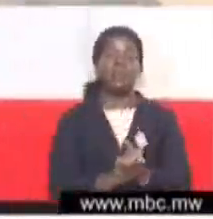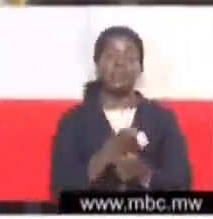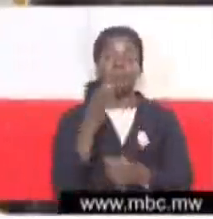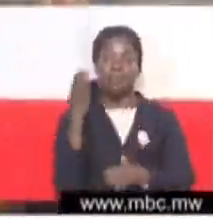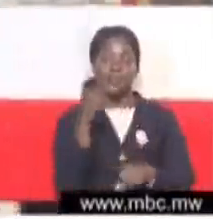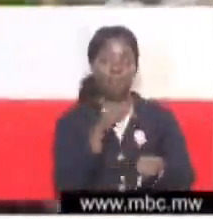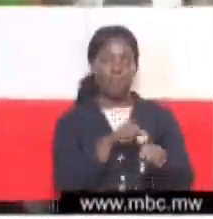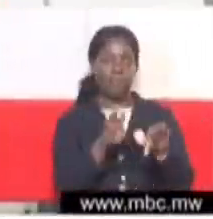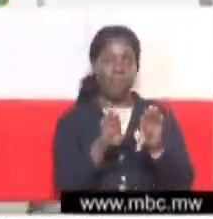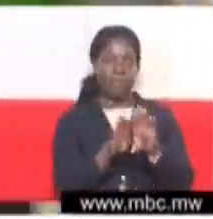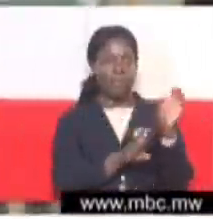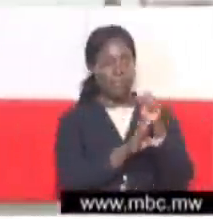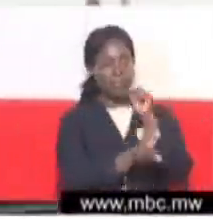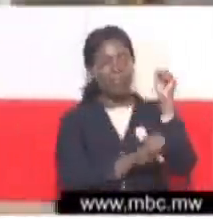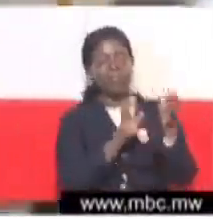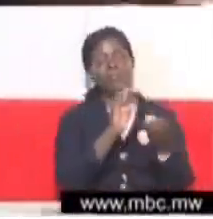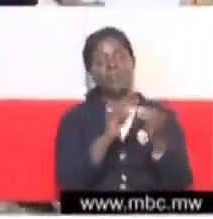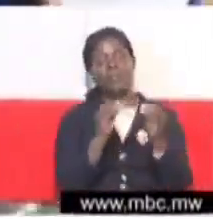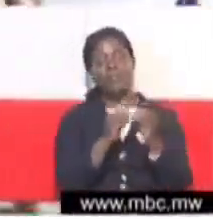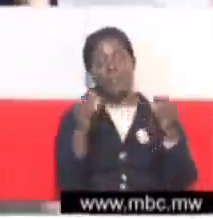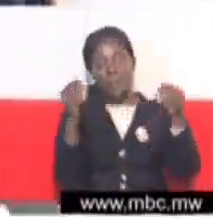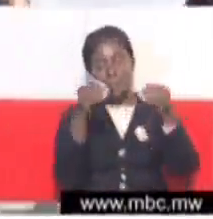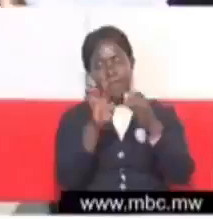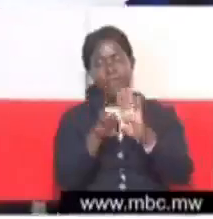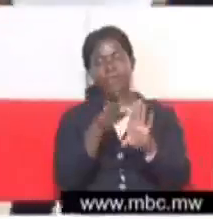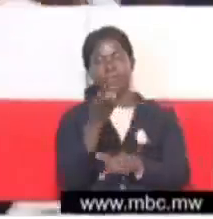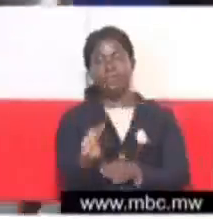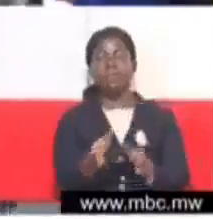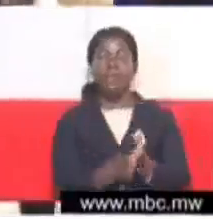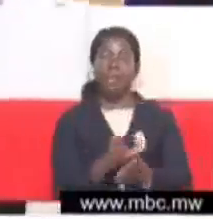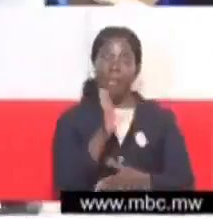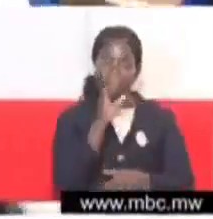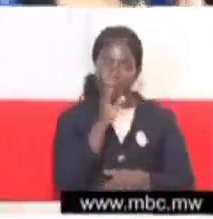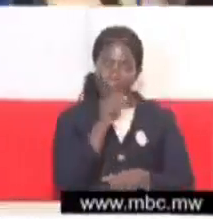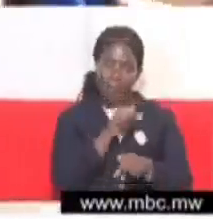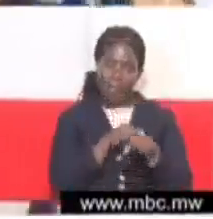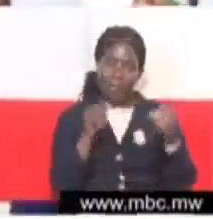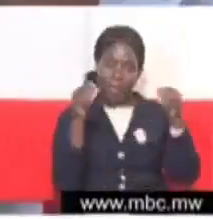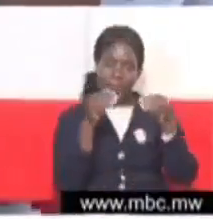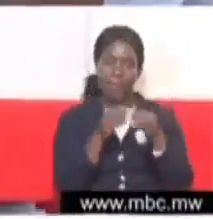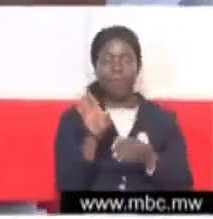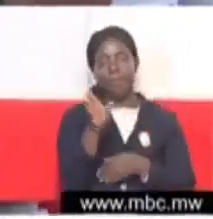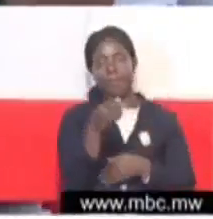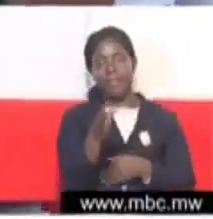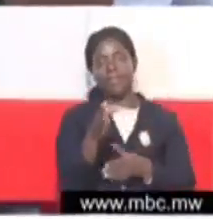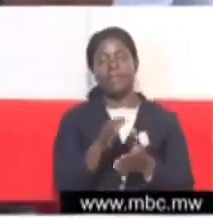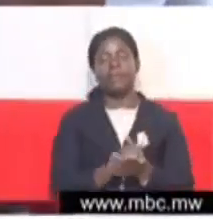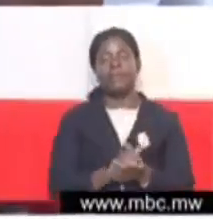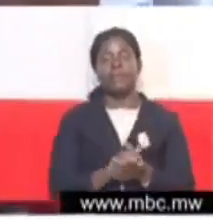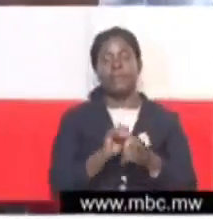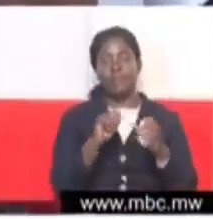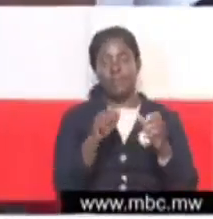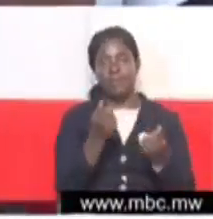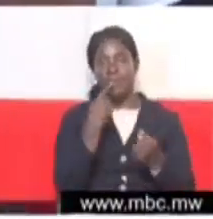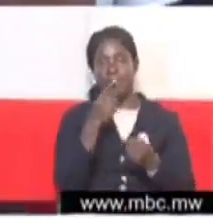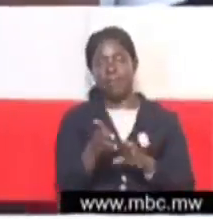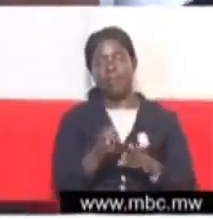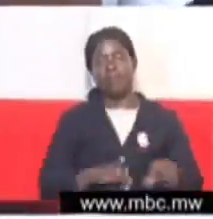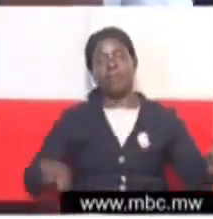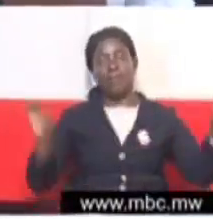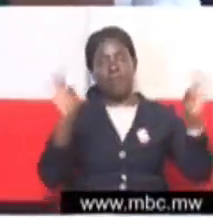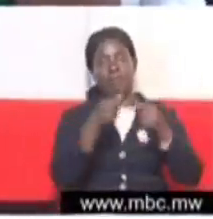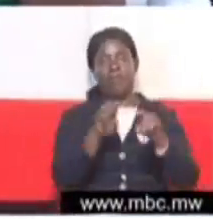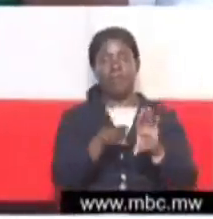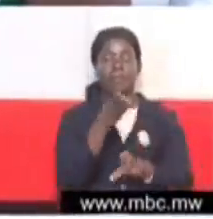country has held the carnival event. Speaking at the event, Minister of Tourism Vera Kantukule emphasized that